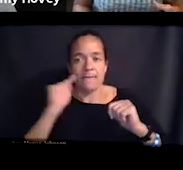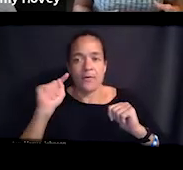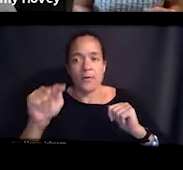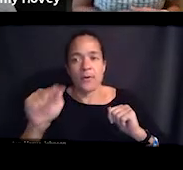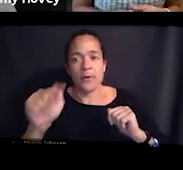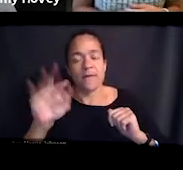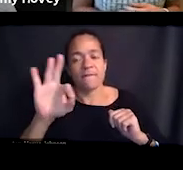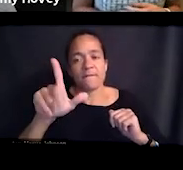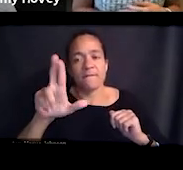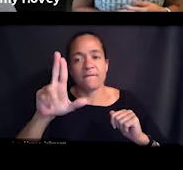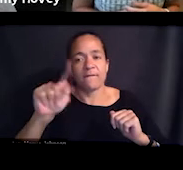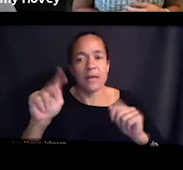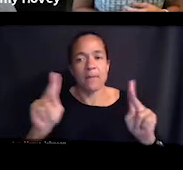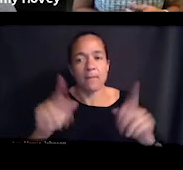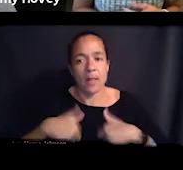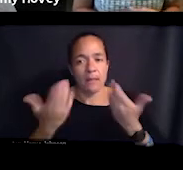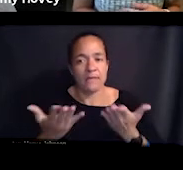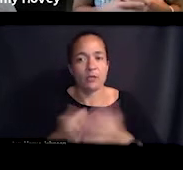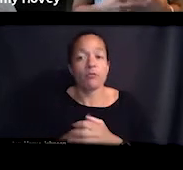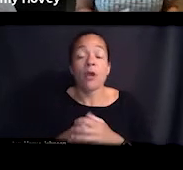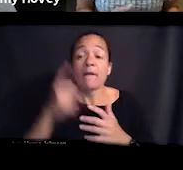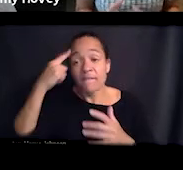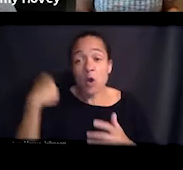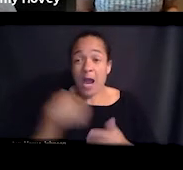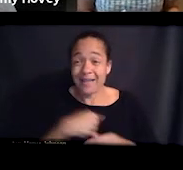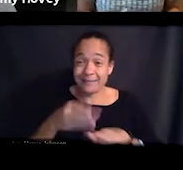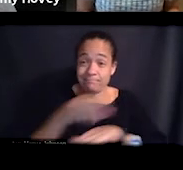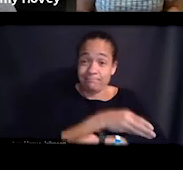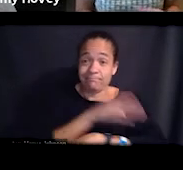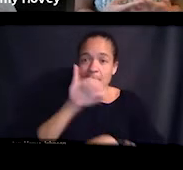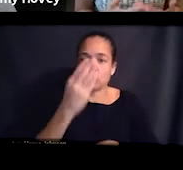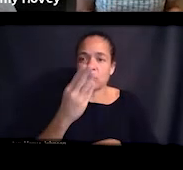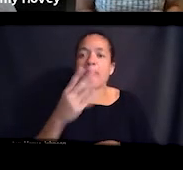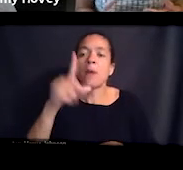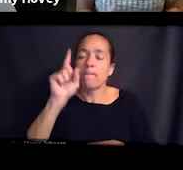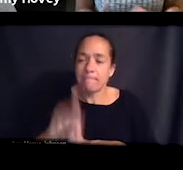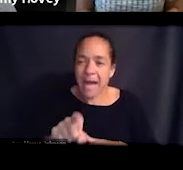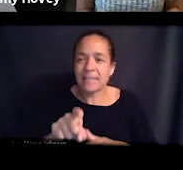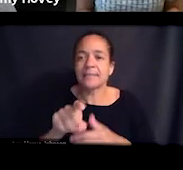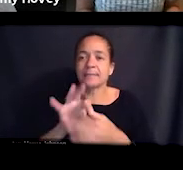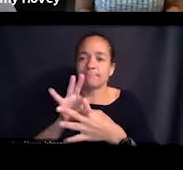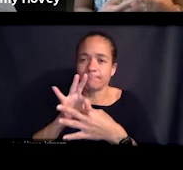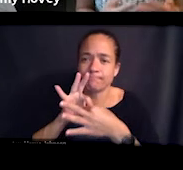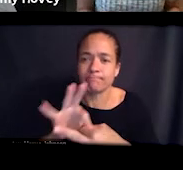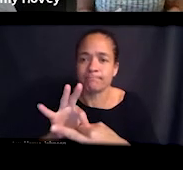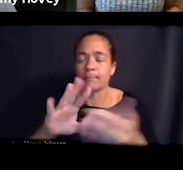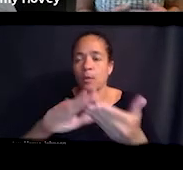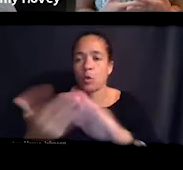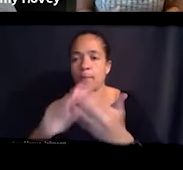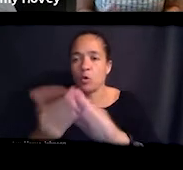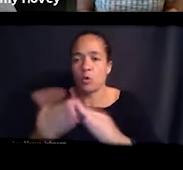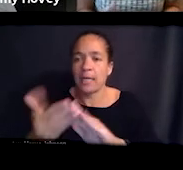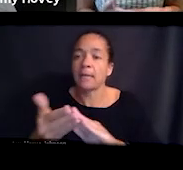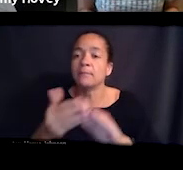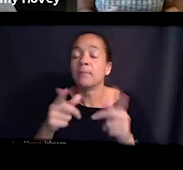well, we felt like it was important for us to create a deeper relationship with the Flint community, with the residents